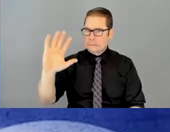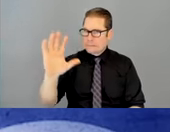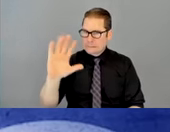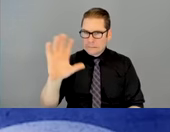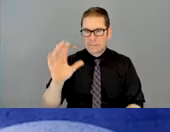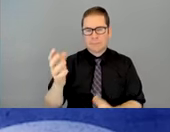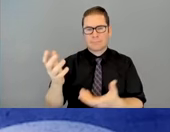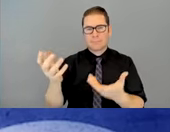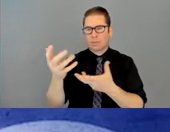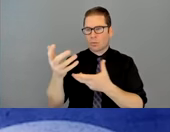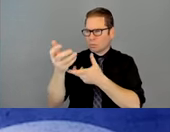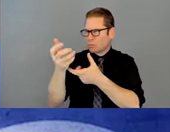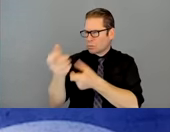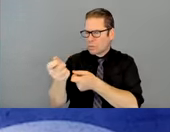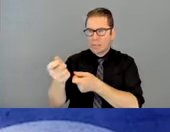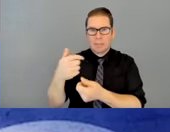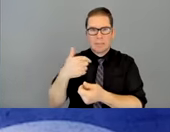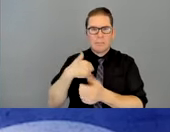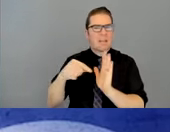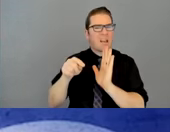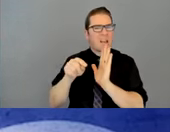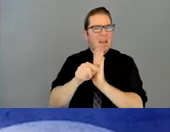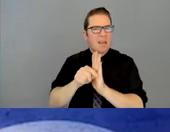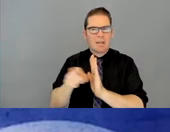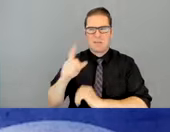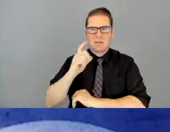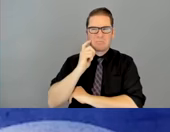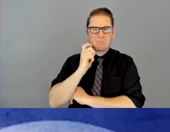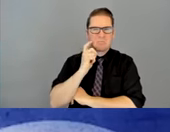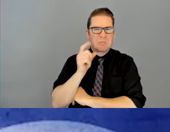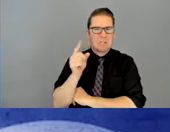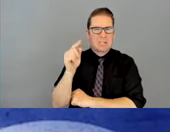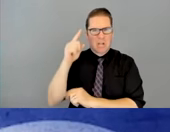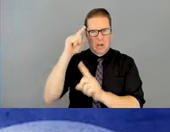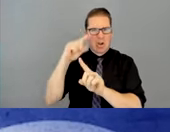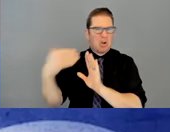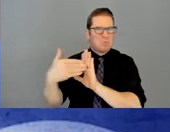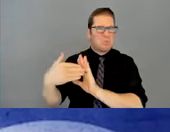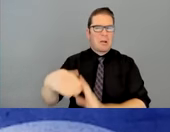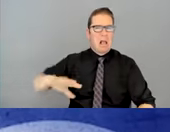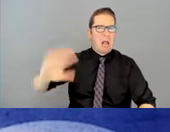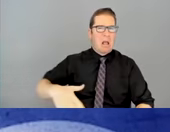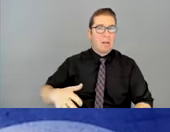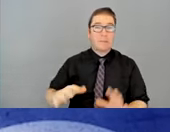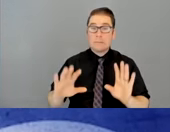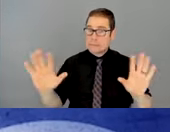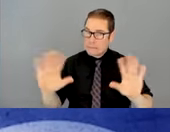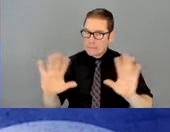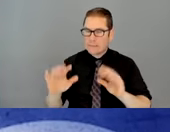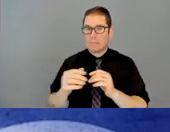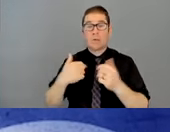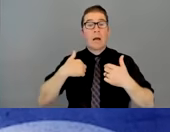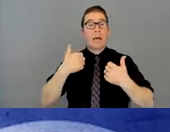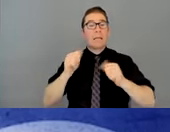rather than being negative and cynical about their motives. So I strive to establish norms from the first day of